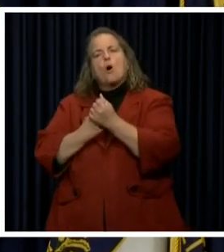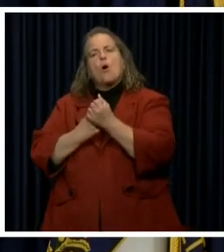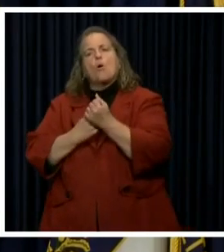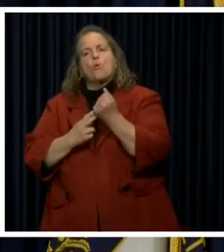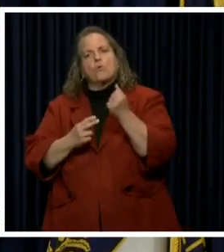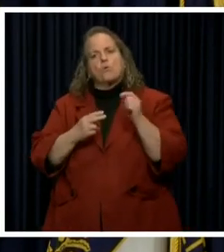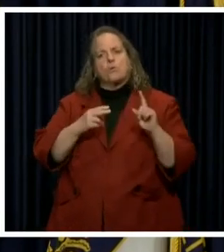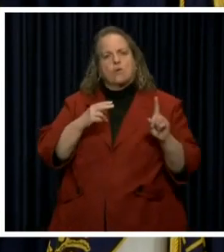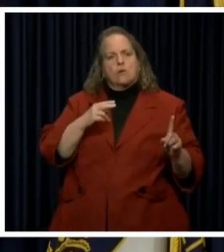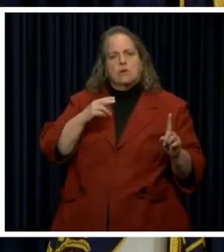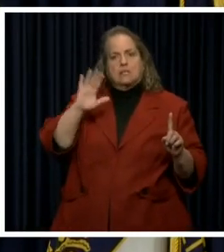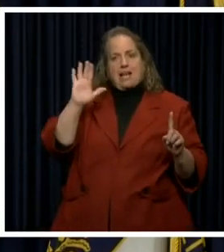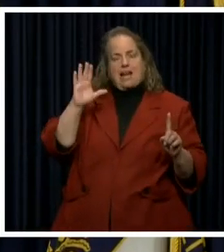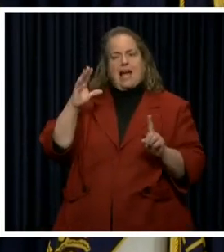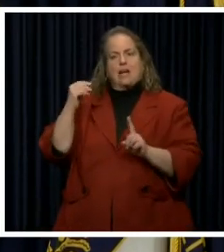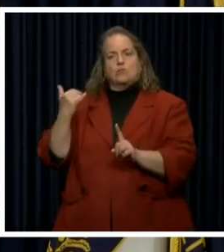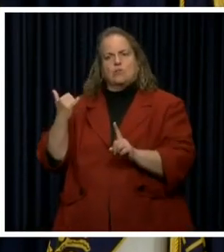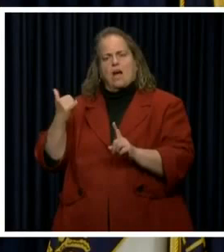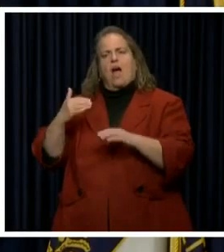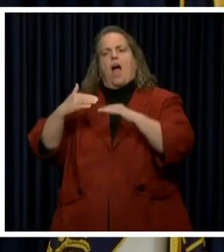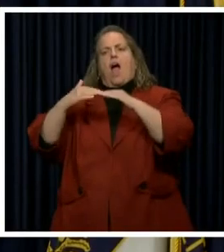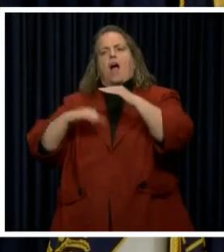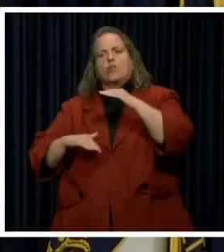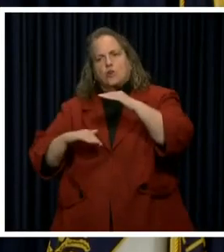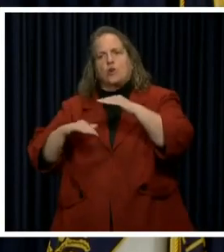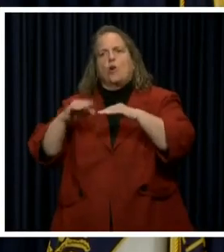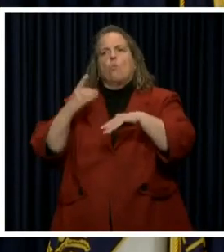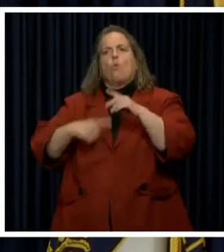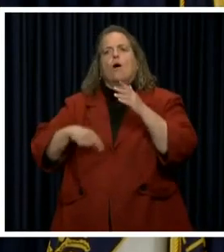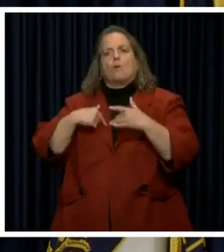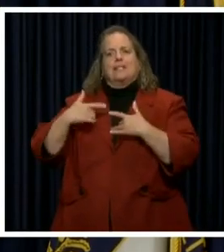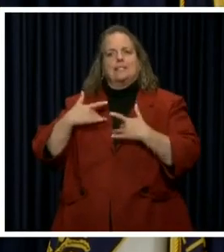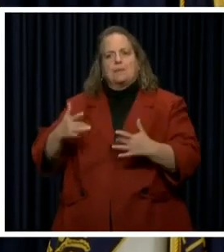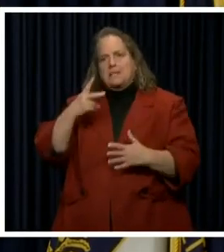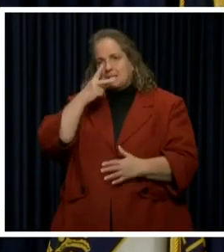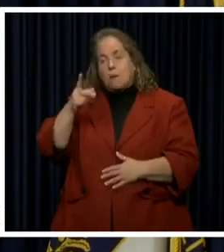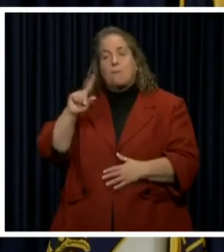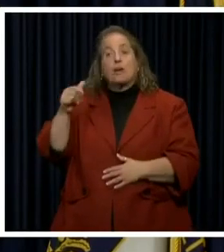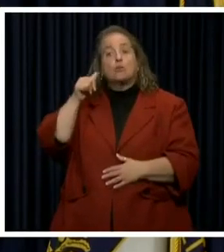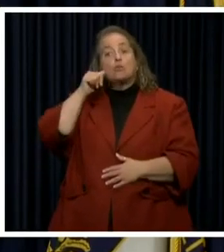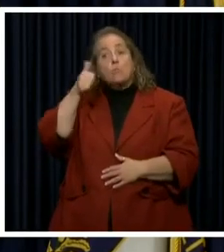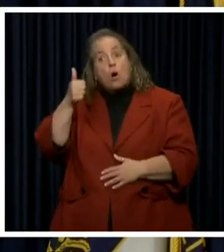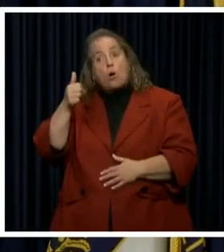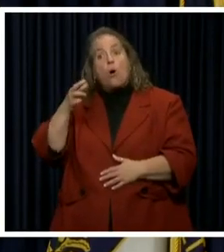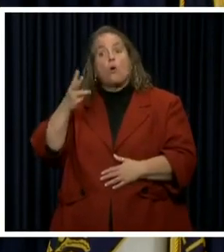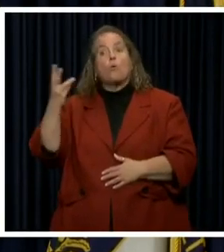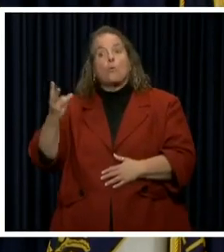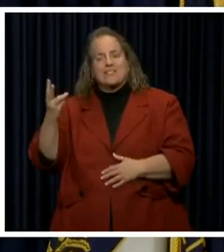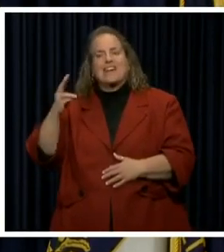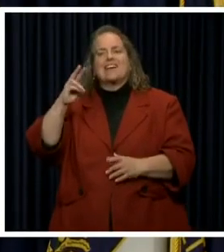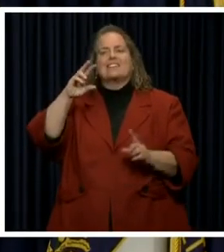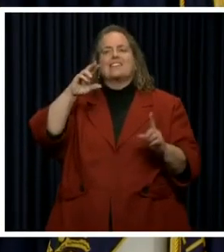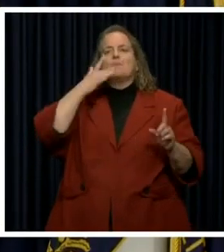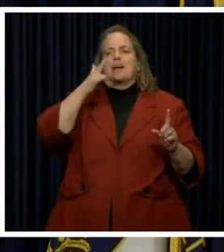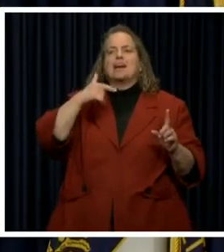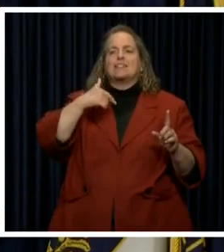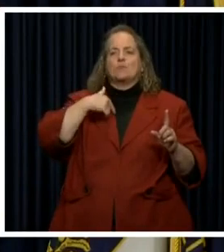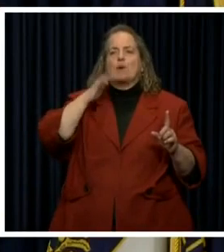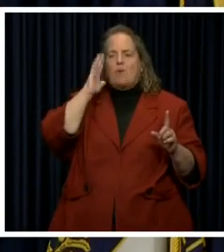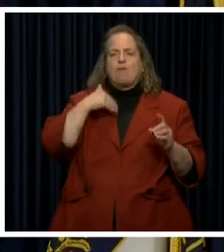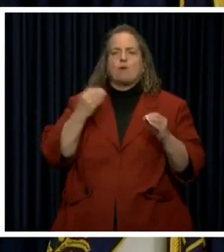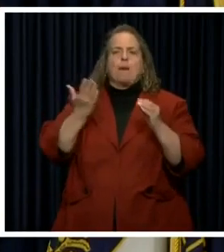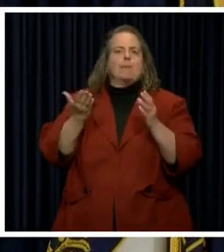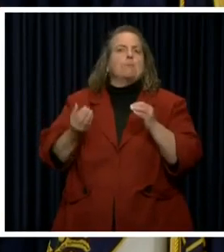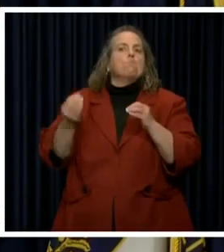are under what we've typically been seeing, but tomorrow or Wednesday, cases will catch back up. We've seen